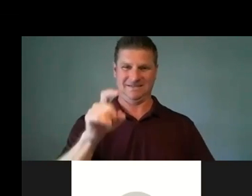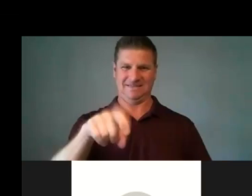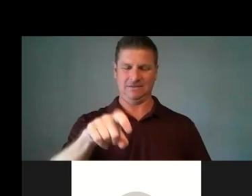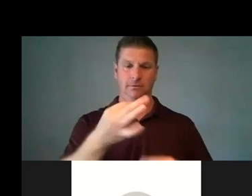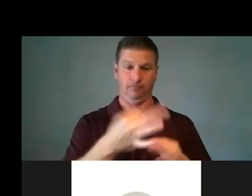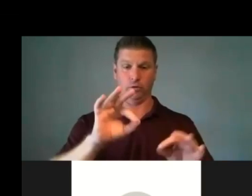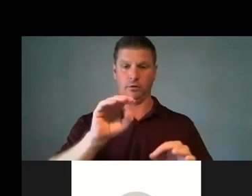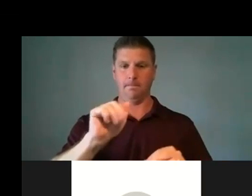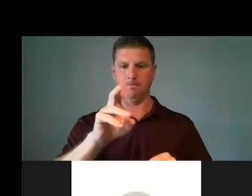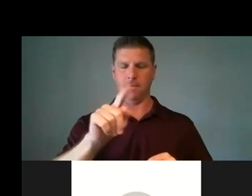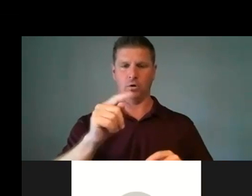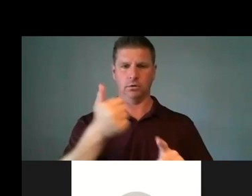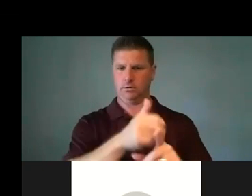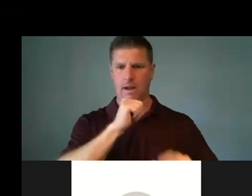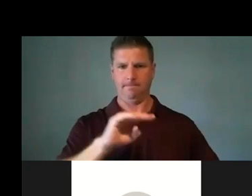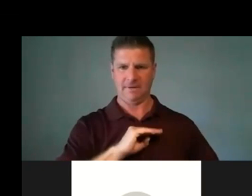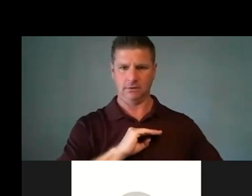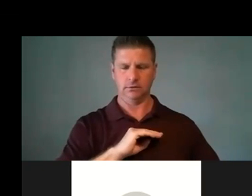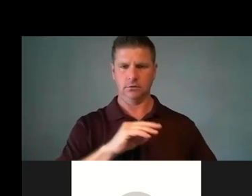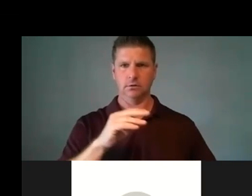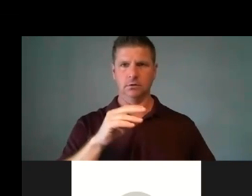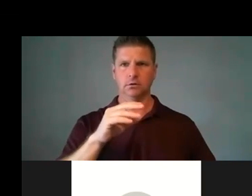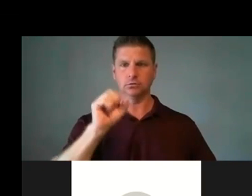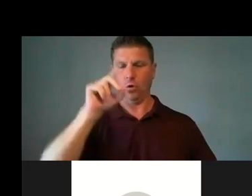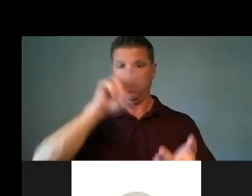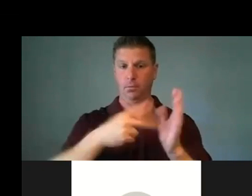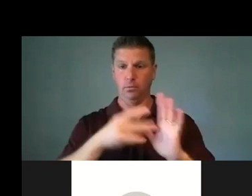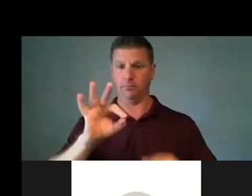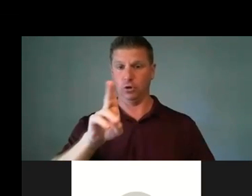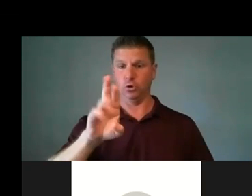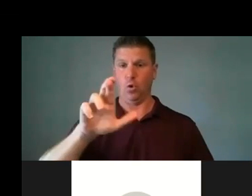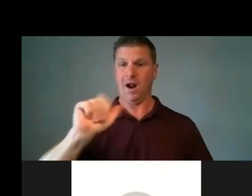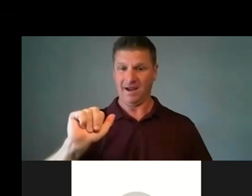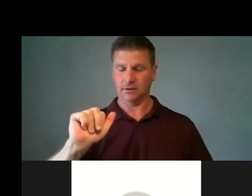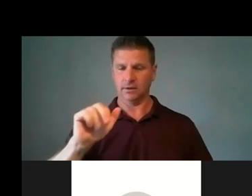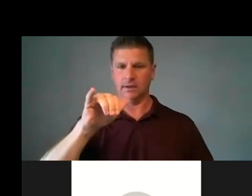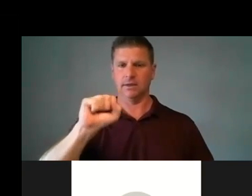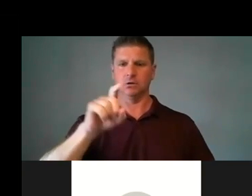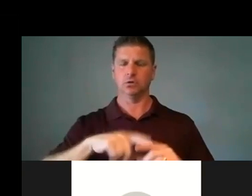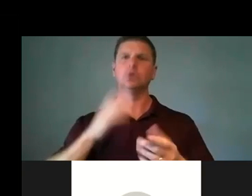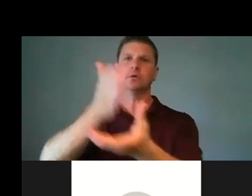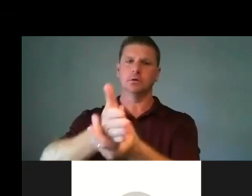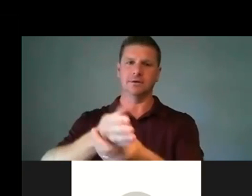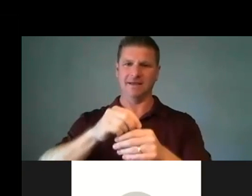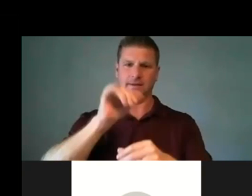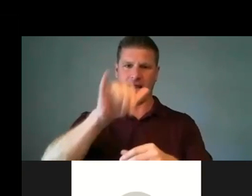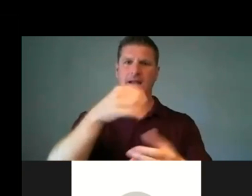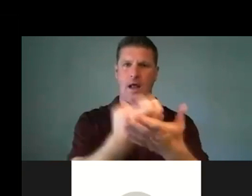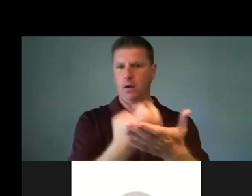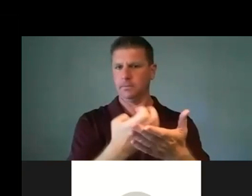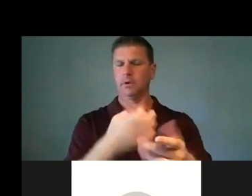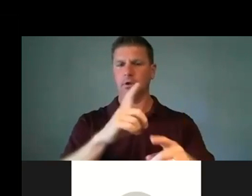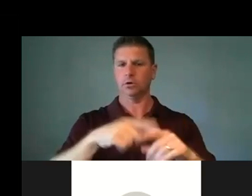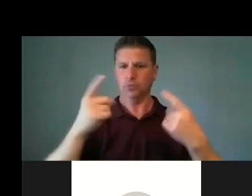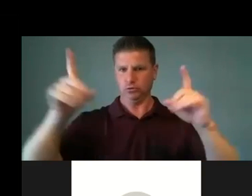on its own is clearly not meeting and not able to meet. And so the purpose of the URA, in my opinion, is to intervene in the market and achieve